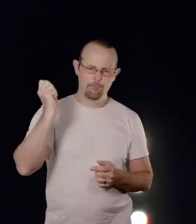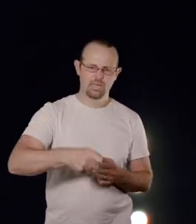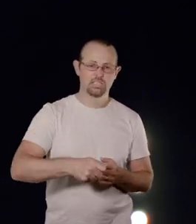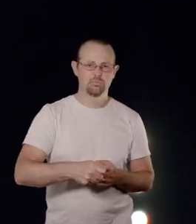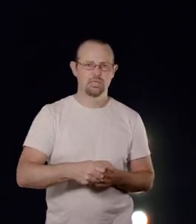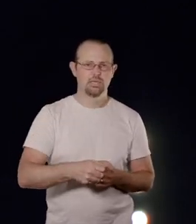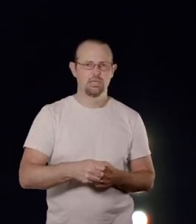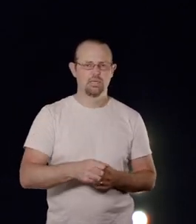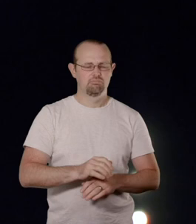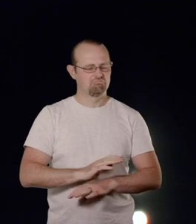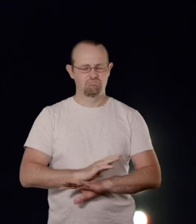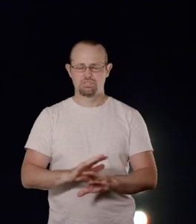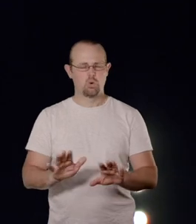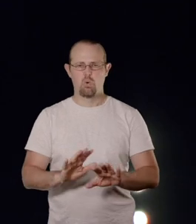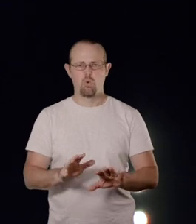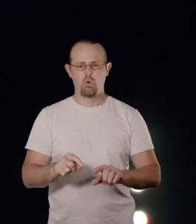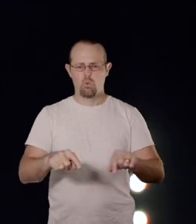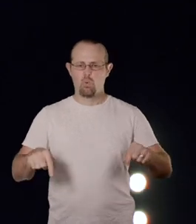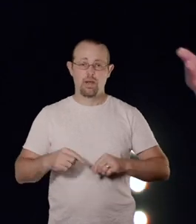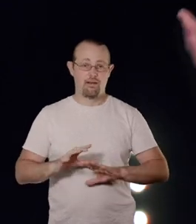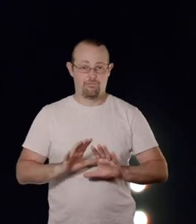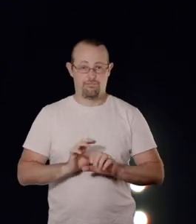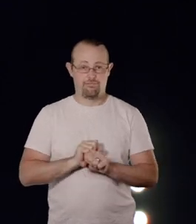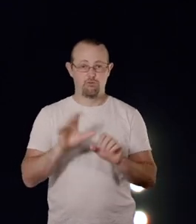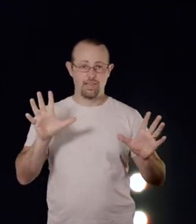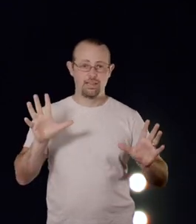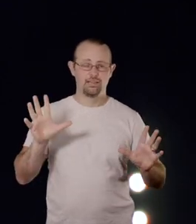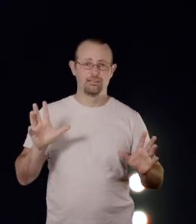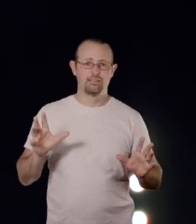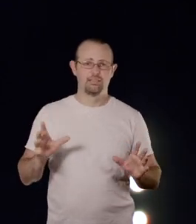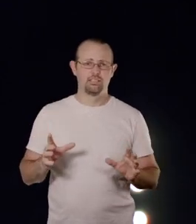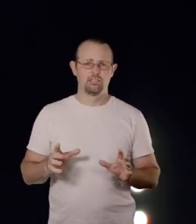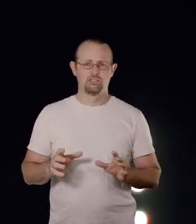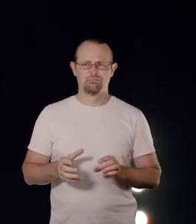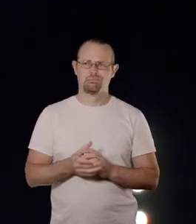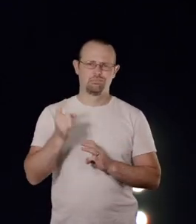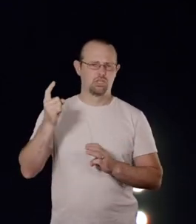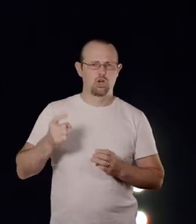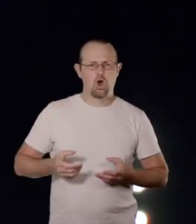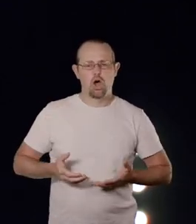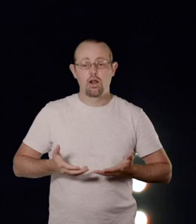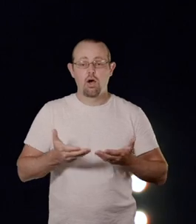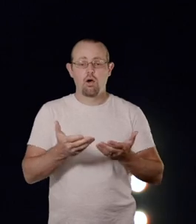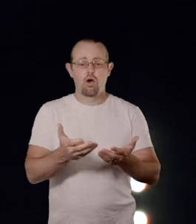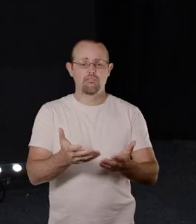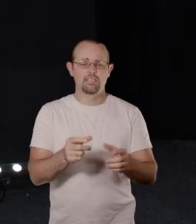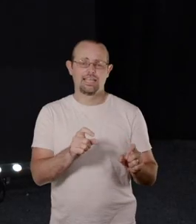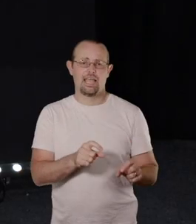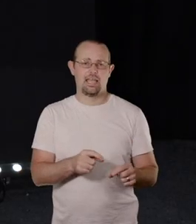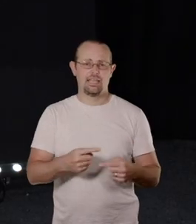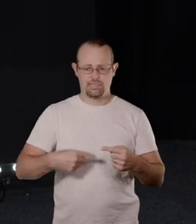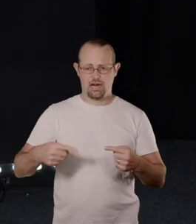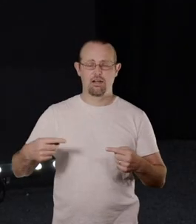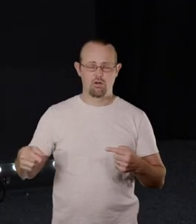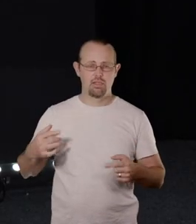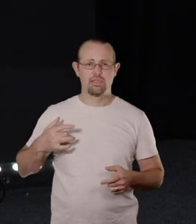we are now released. God is so good, you know. He doesn't offer a carrot. He offers eternal life. He doesn't offer a religious